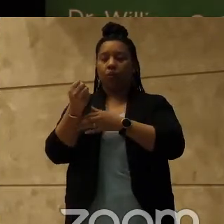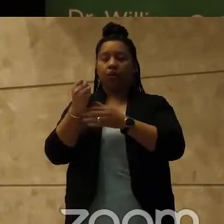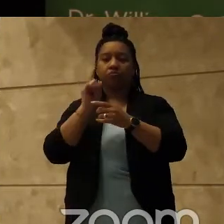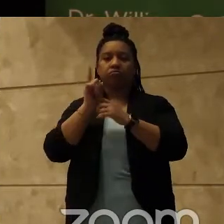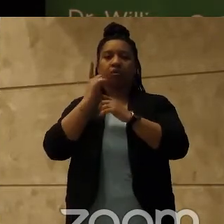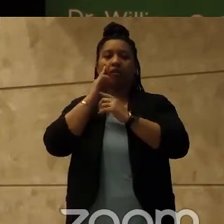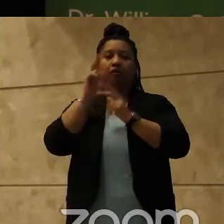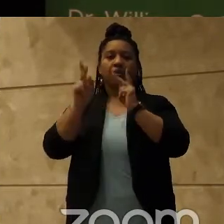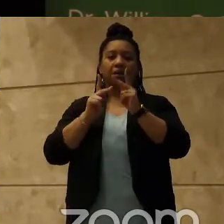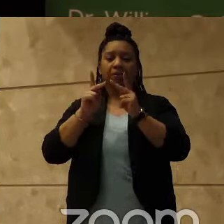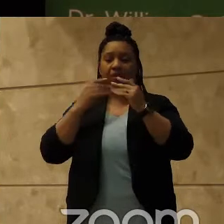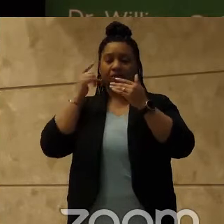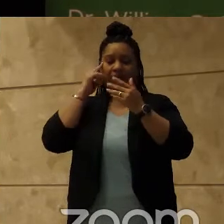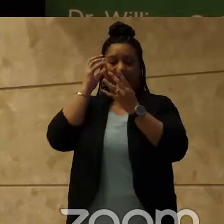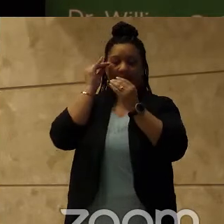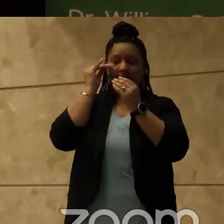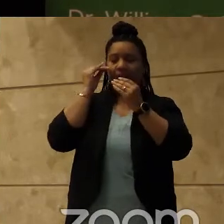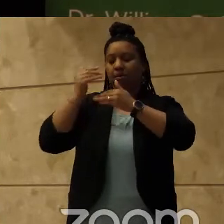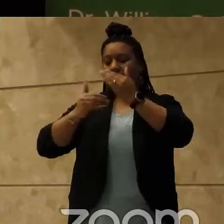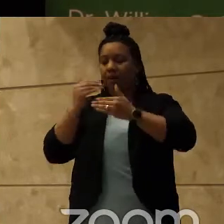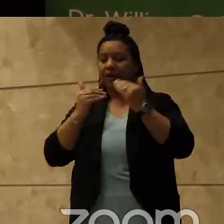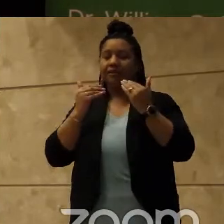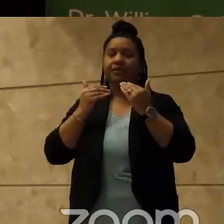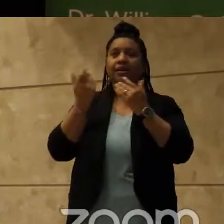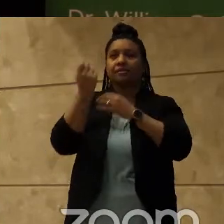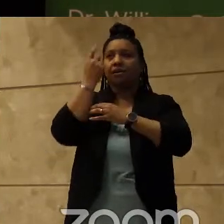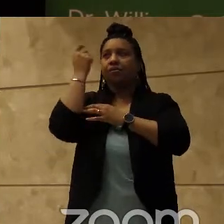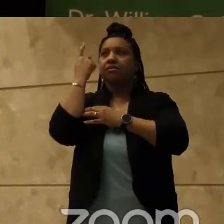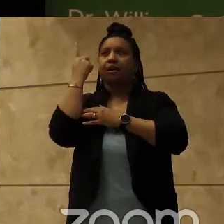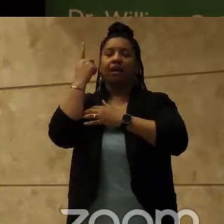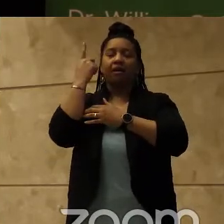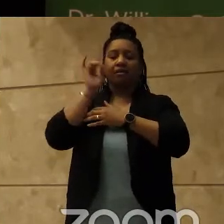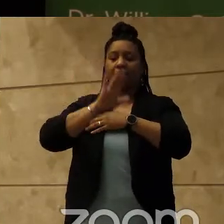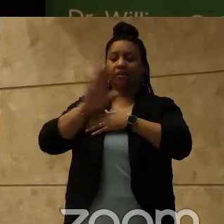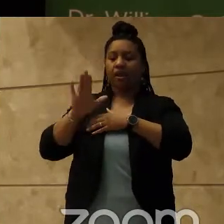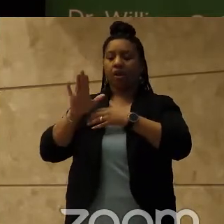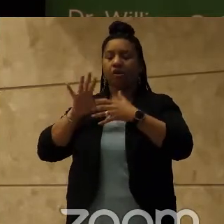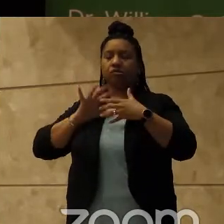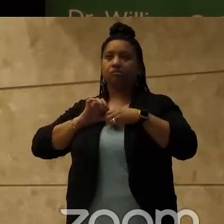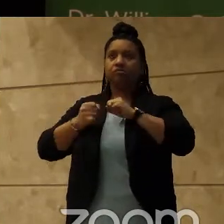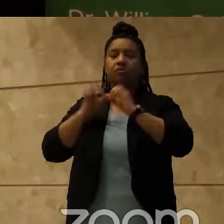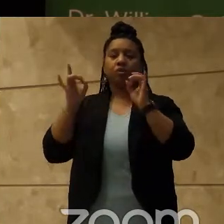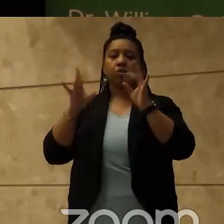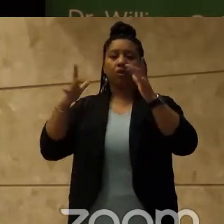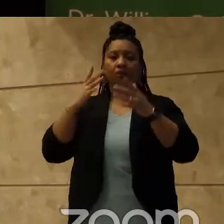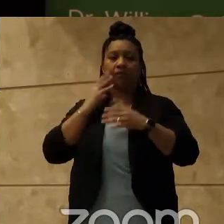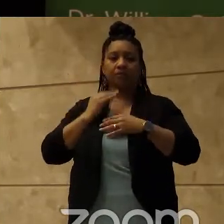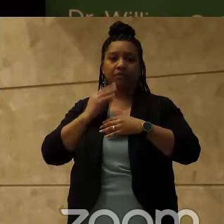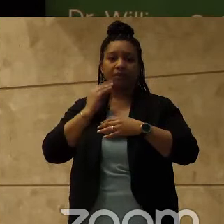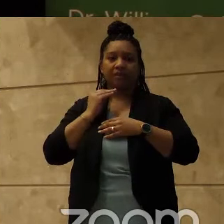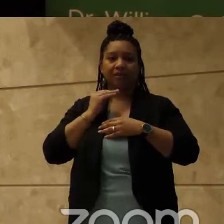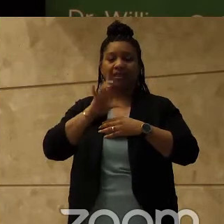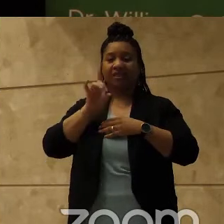the pain of whatever tragedy we've had. We have the dirge, right? And